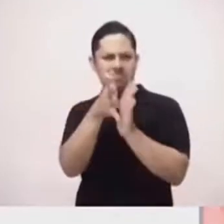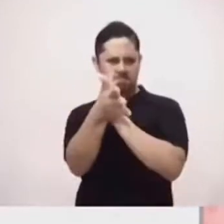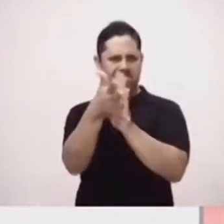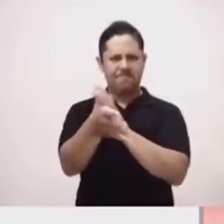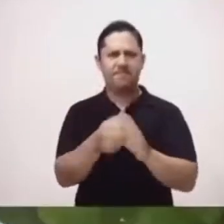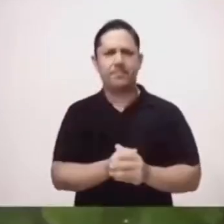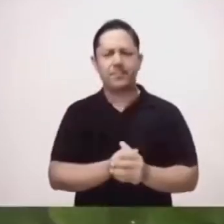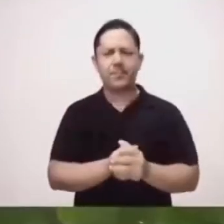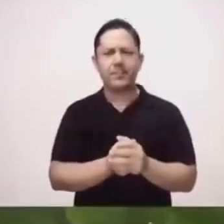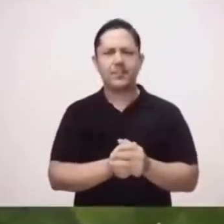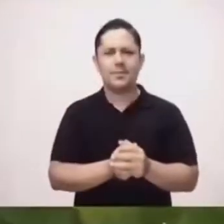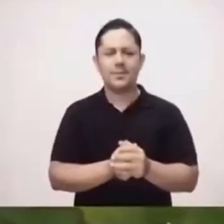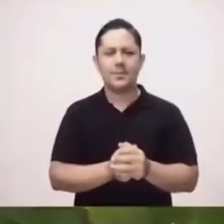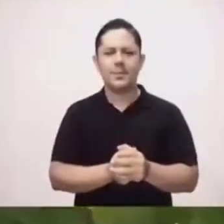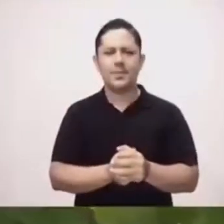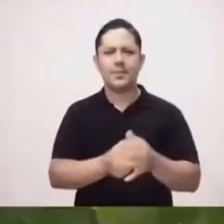himself.